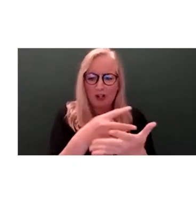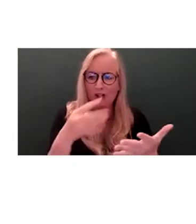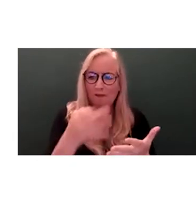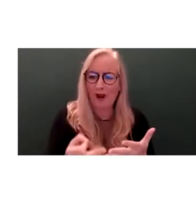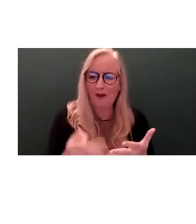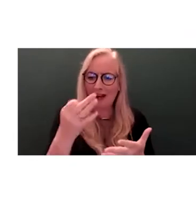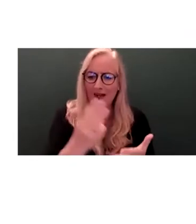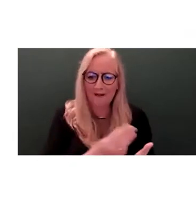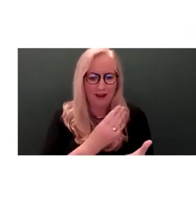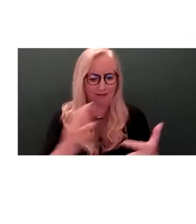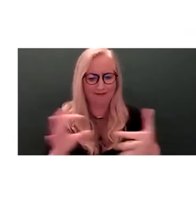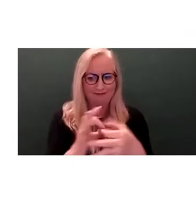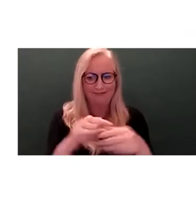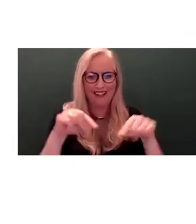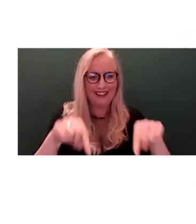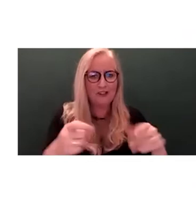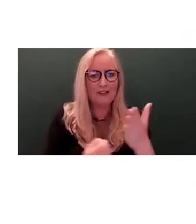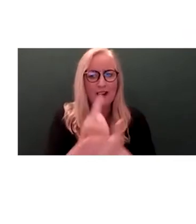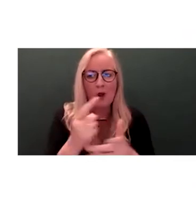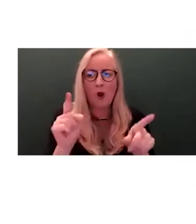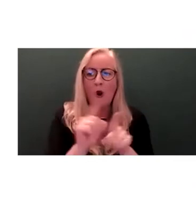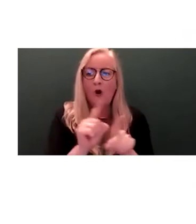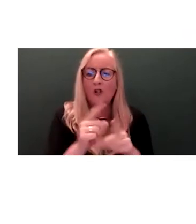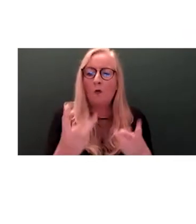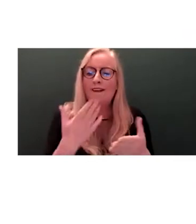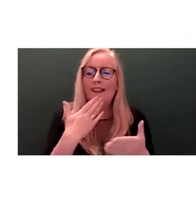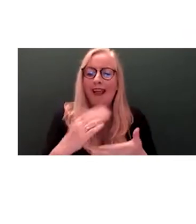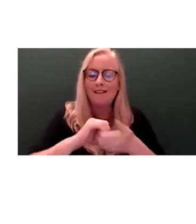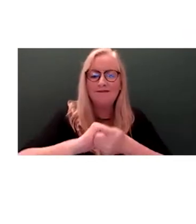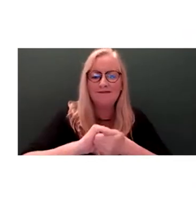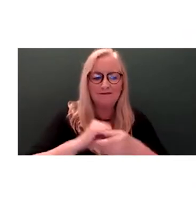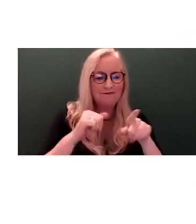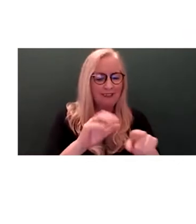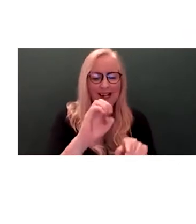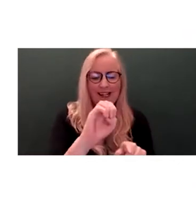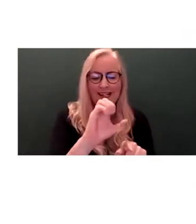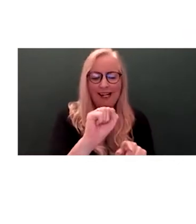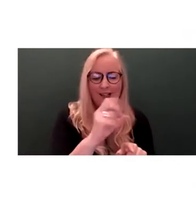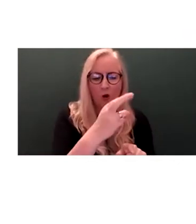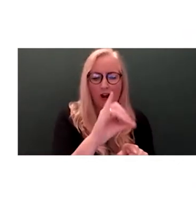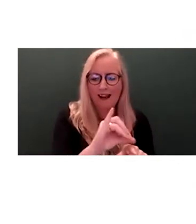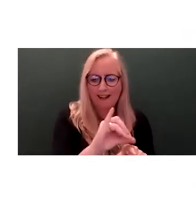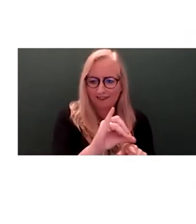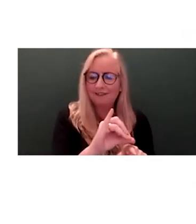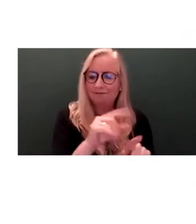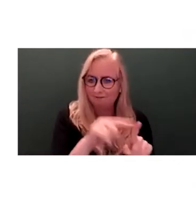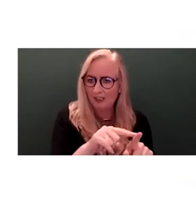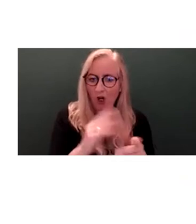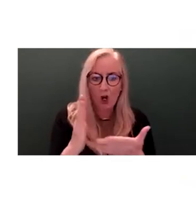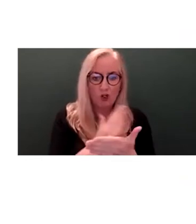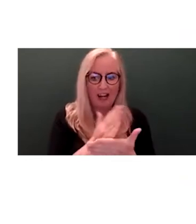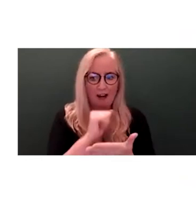event. I also would like to thank our colleagues from the ESRI, Bertrand Netre and Elish Kelly, for sharing